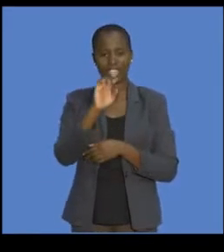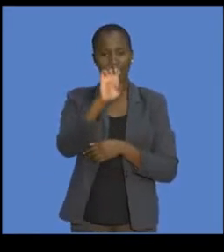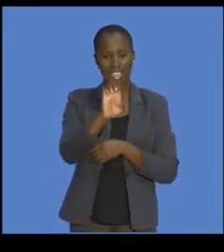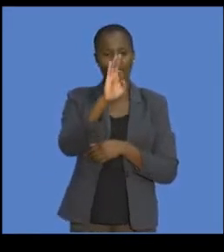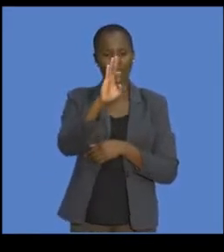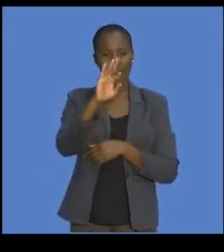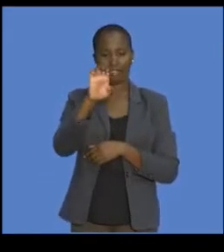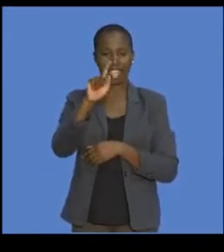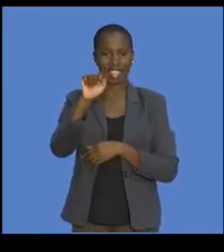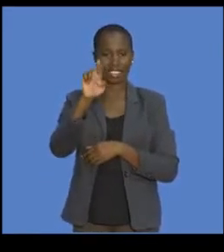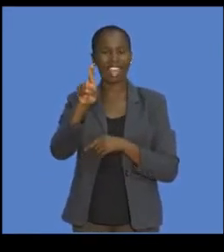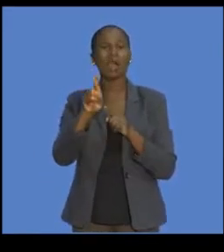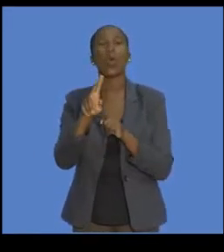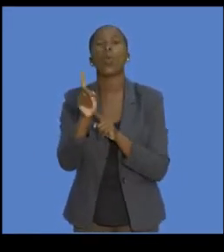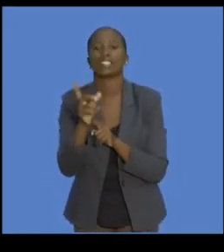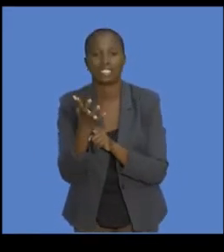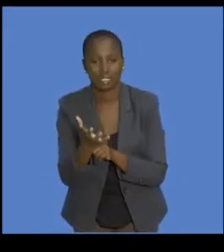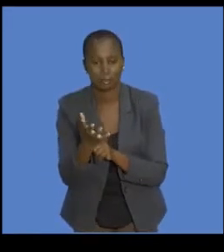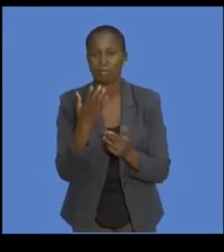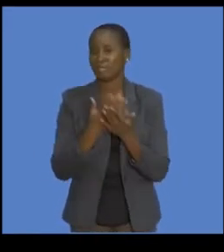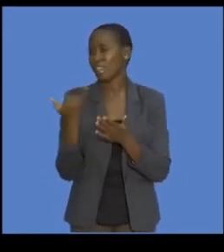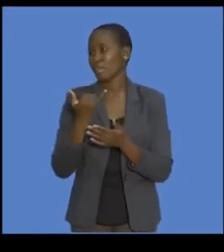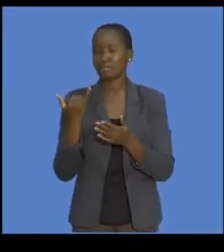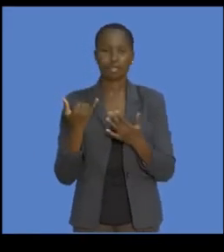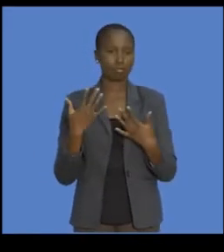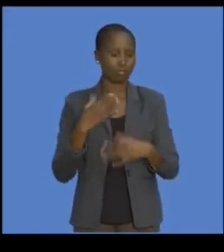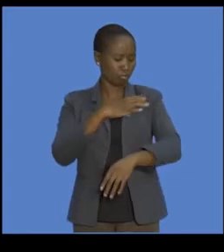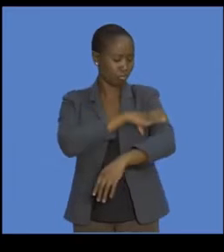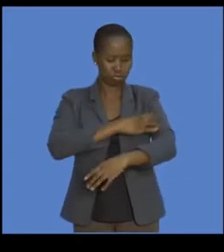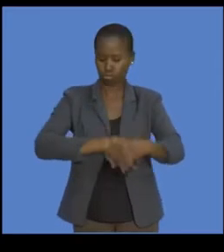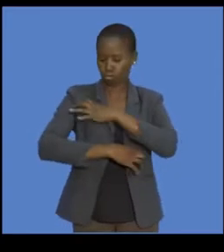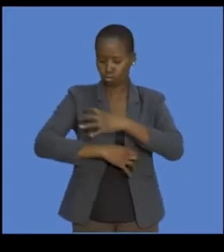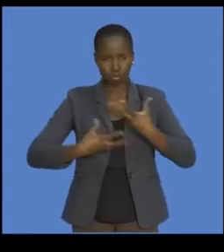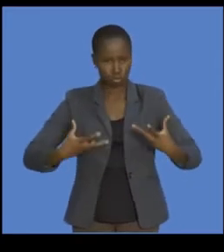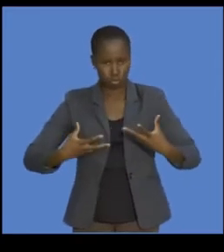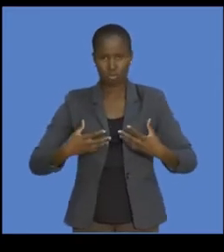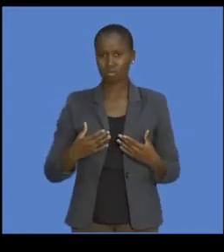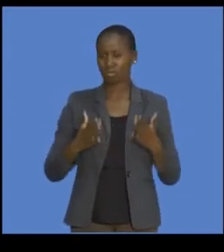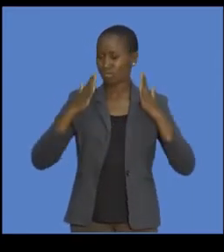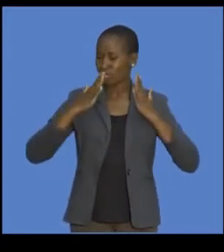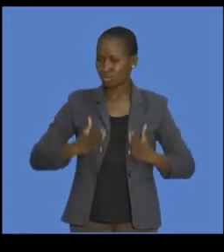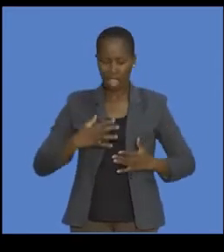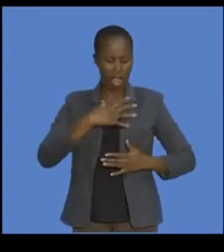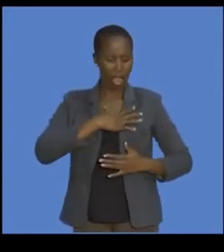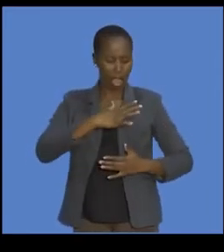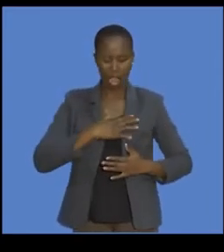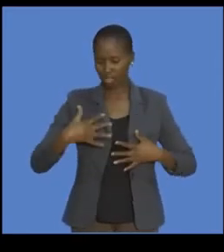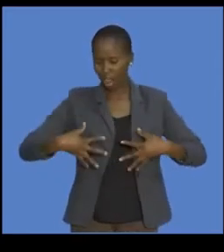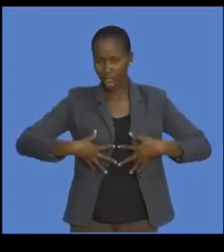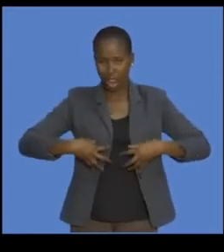An effector can be muscles, it could be organs, glands, or similar structures that